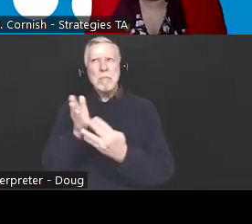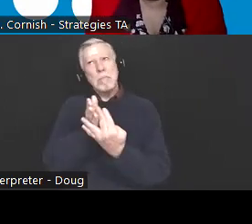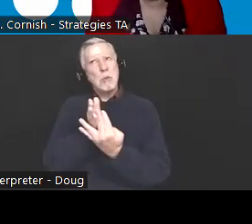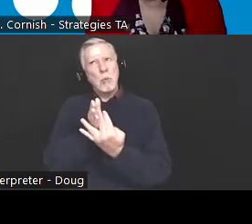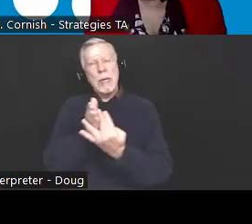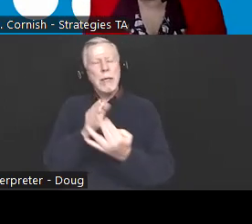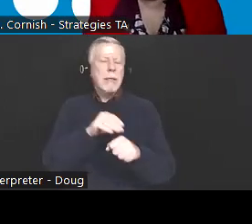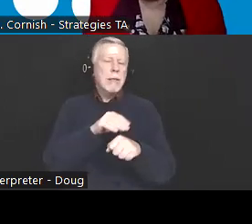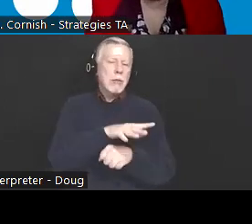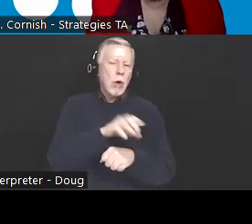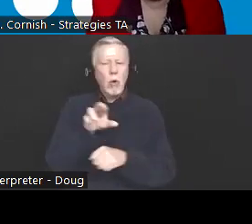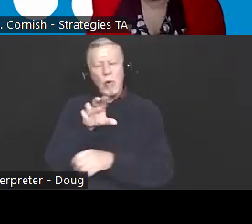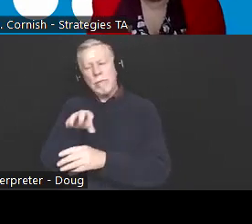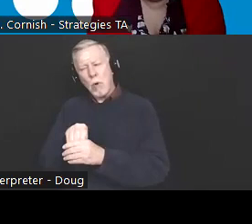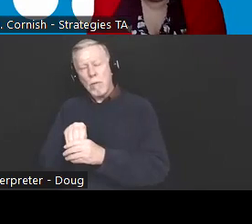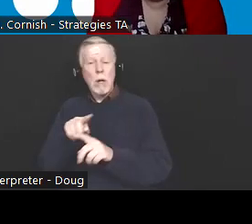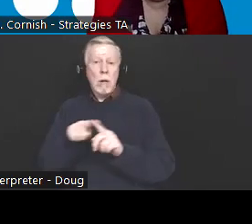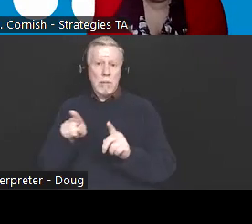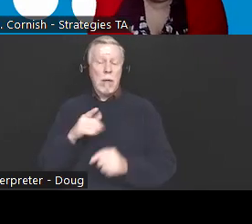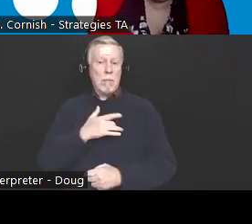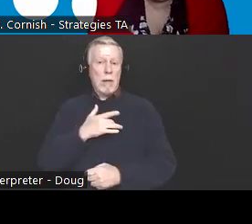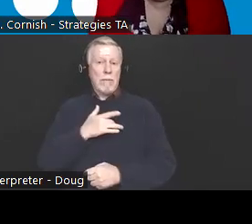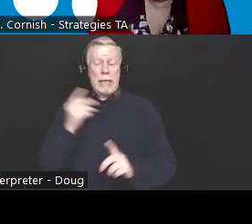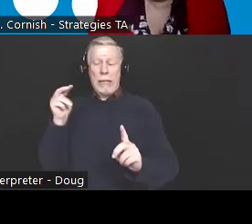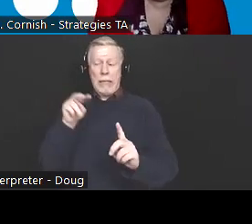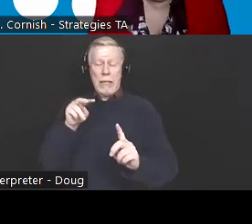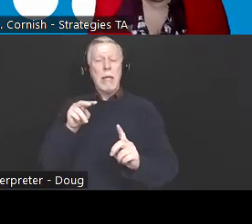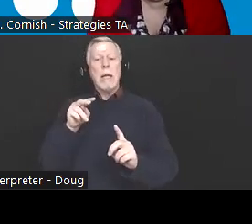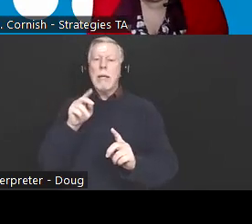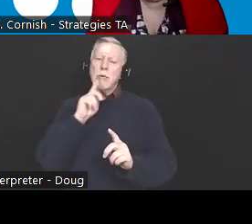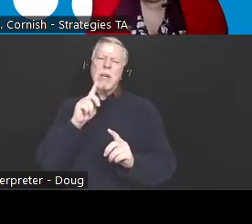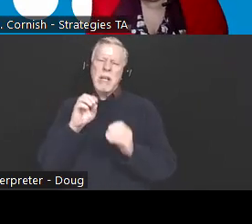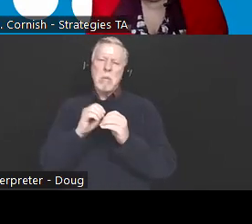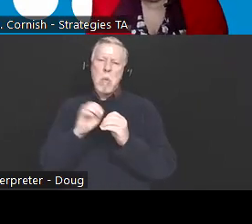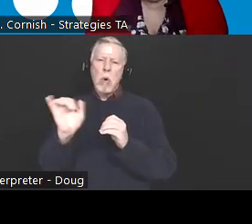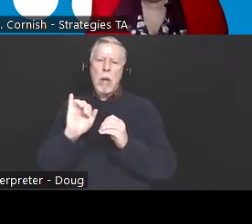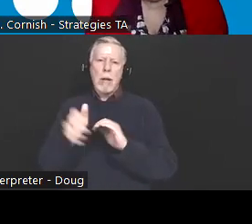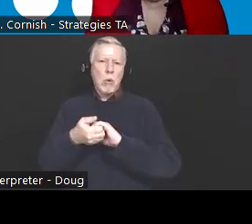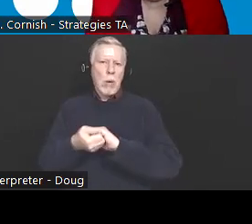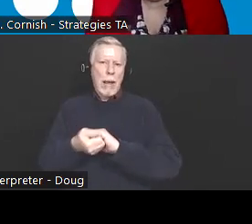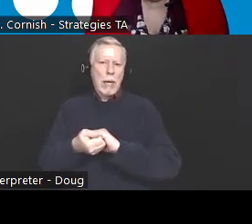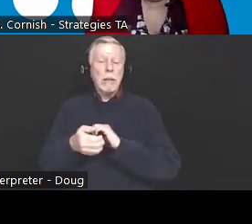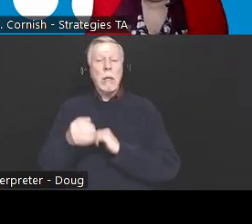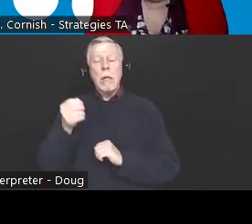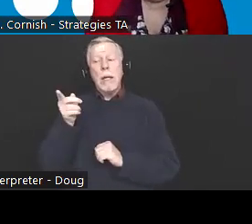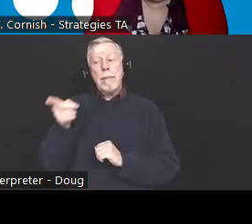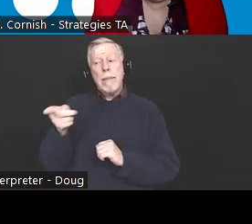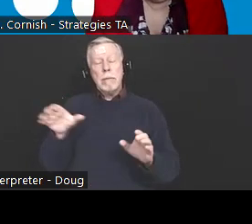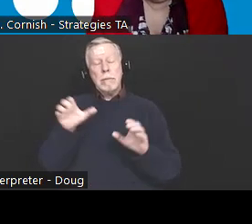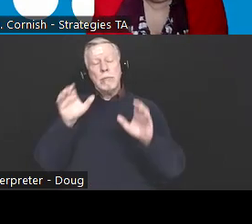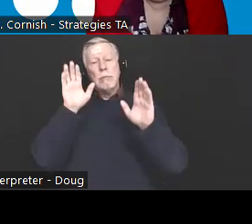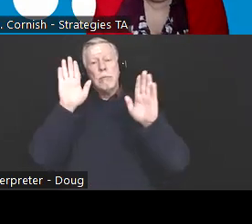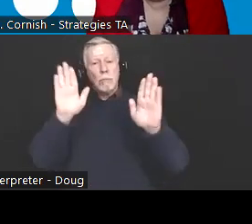feel like from my working with them, they're much closer to involve, collaborate. They are doing a phenomenal job of the community engagement